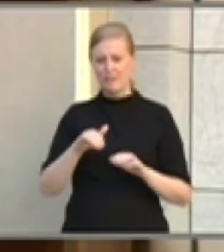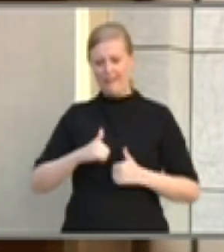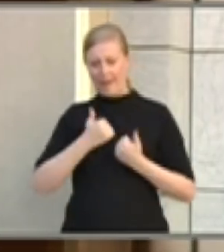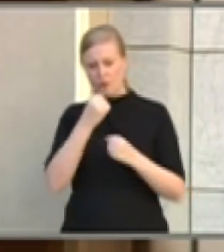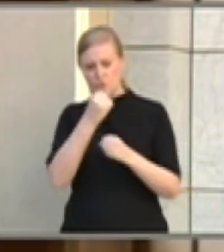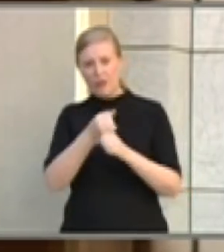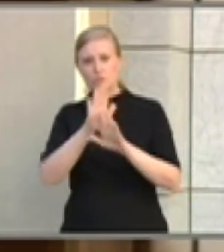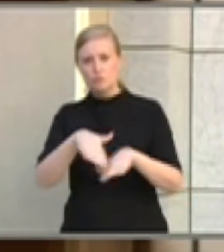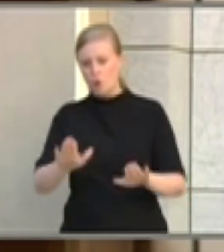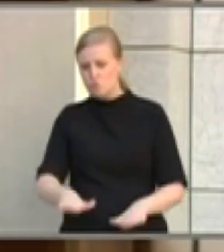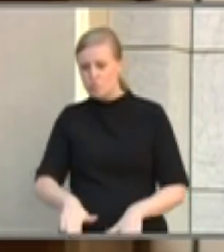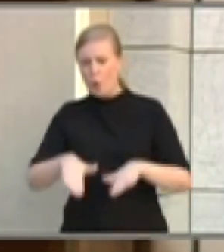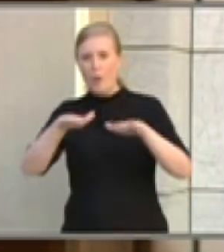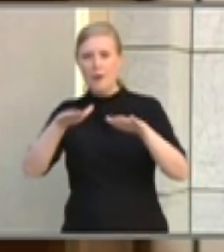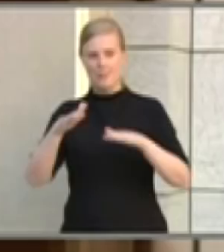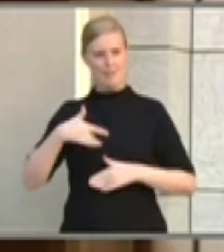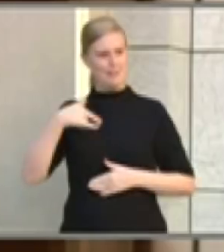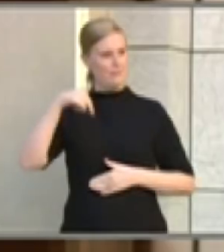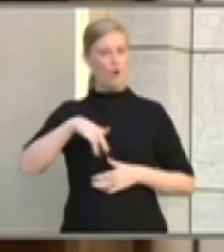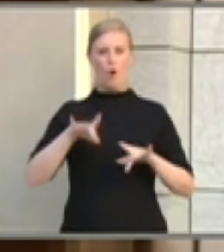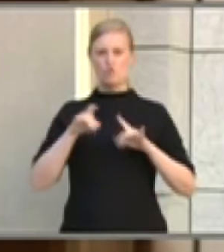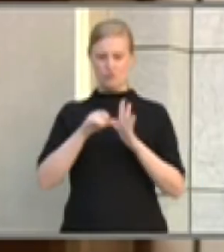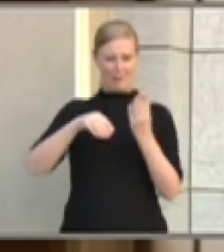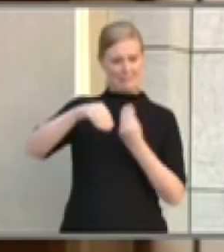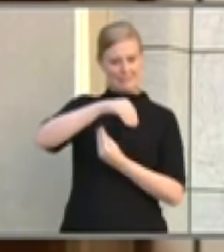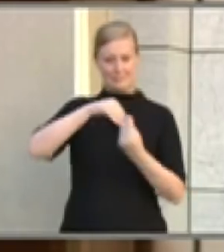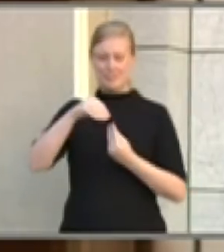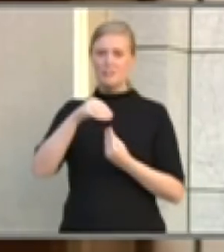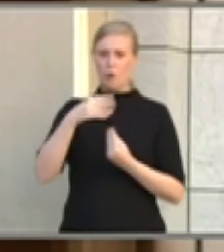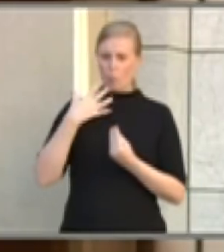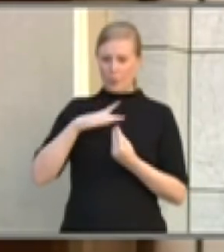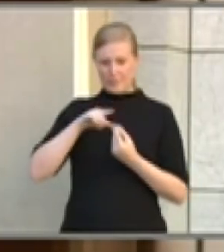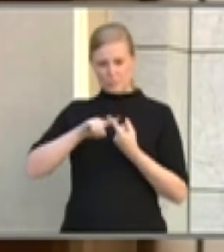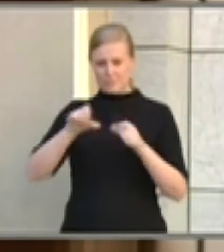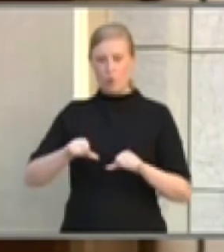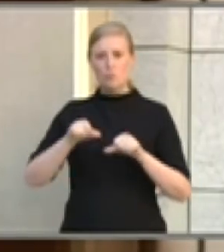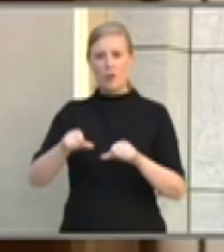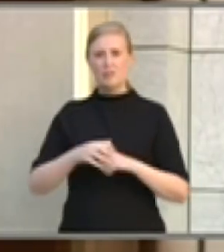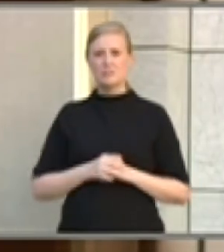months ahead and perhaps beyond that may well see their economies collapse.